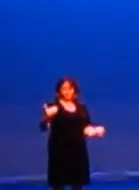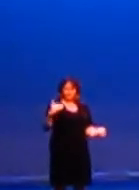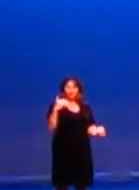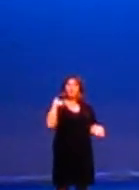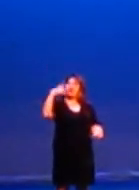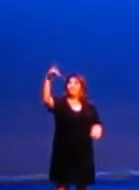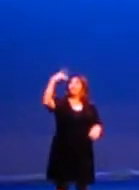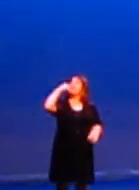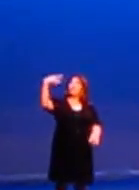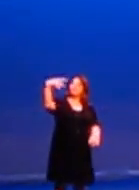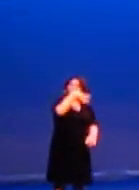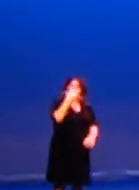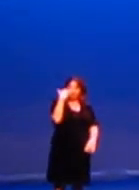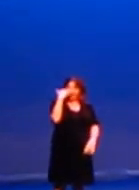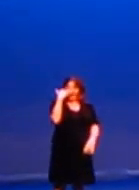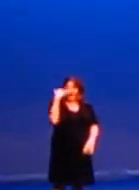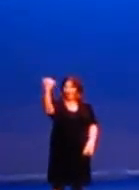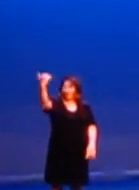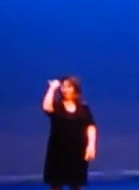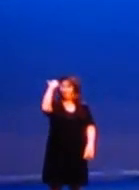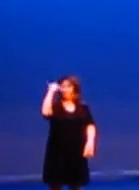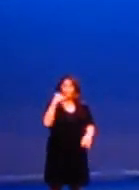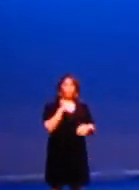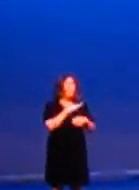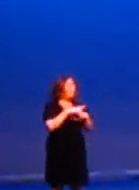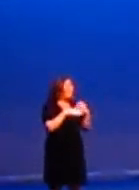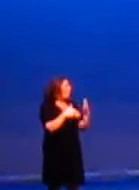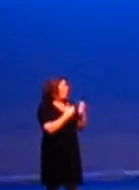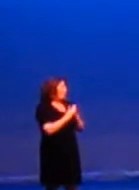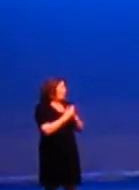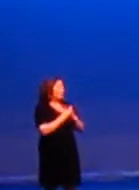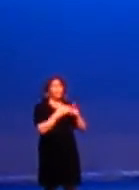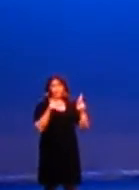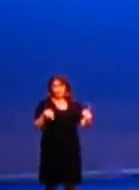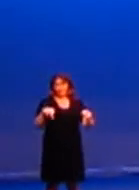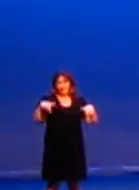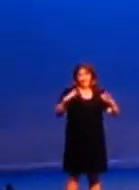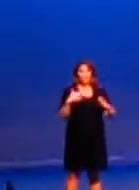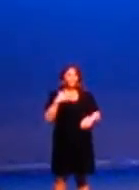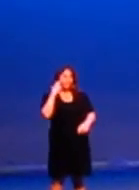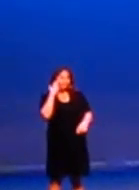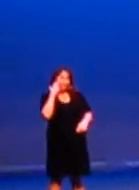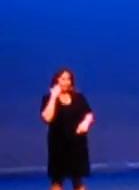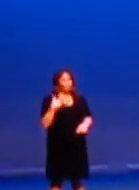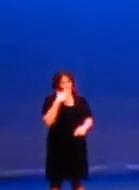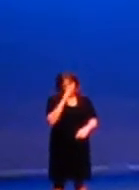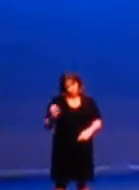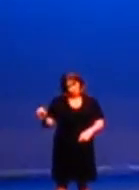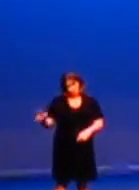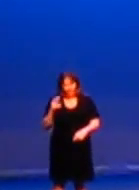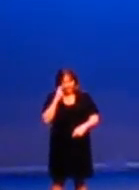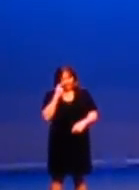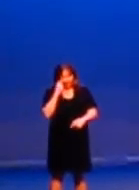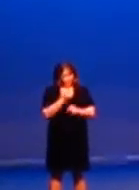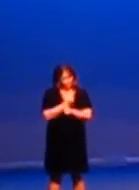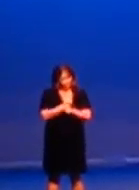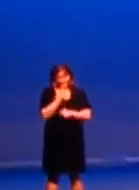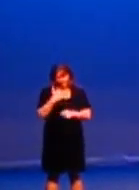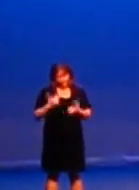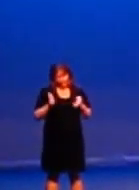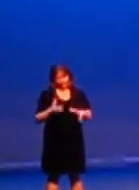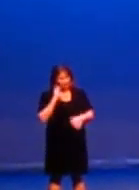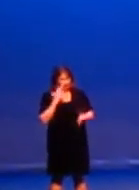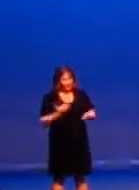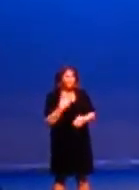eyes. This is the only person in this whole theater we're going to allow to chew gum, and then we're going to have to properly dispose of it, because we don't want gum in here. But we're going to give you like